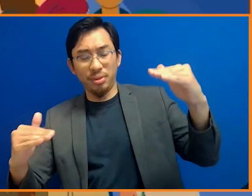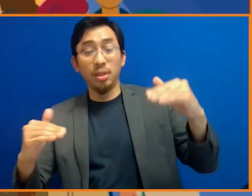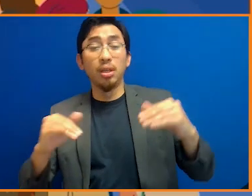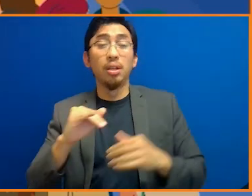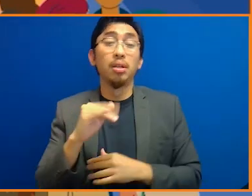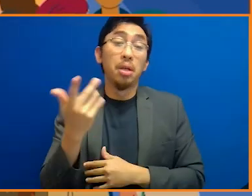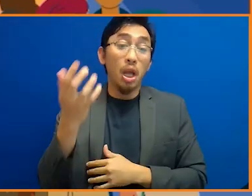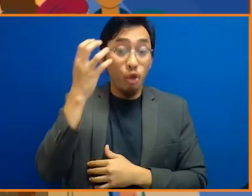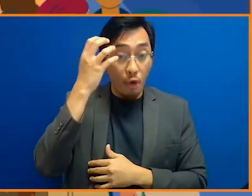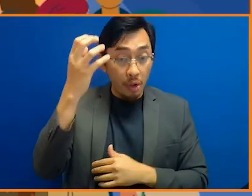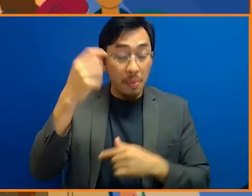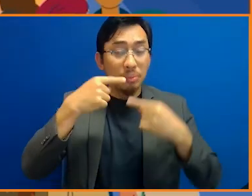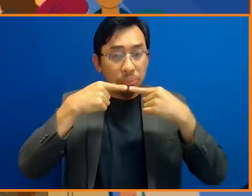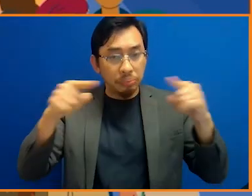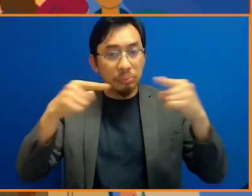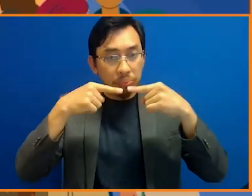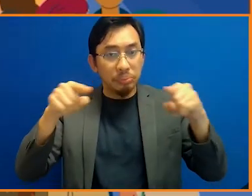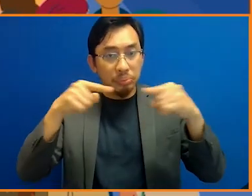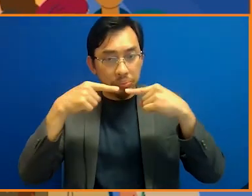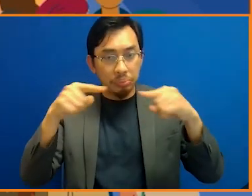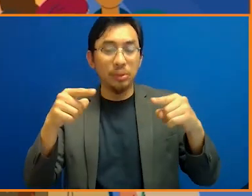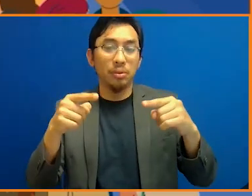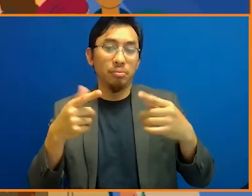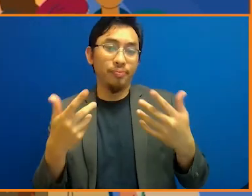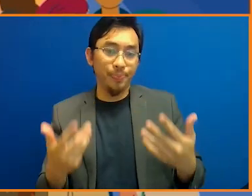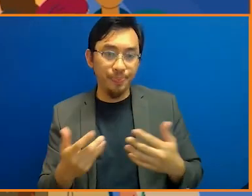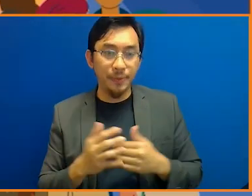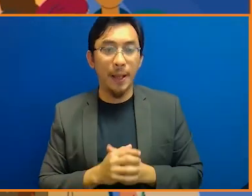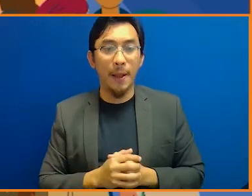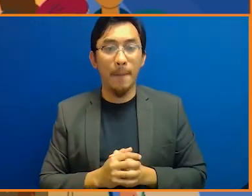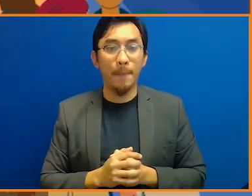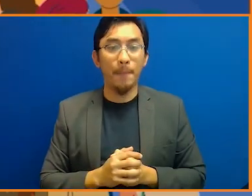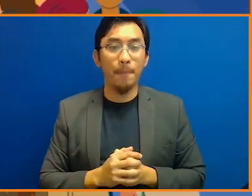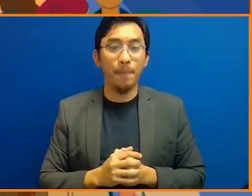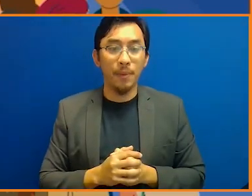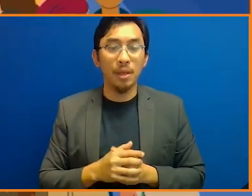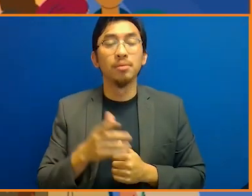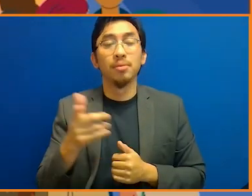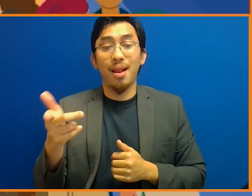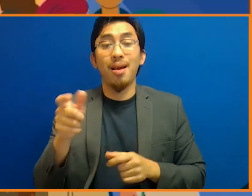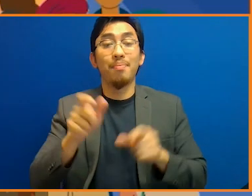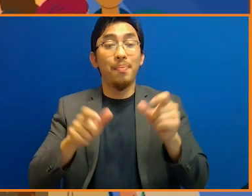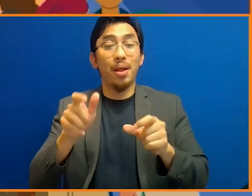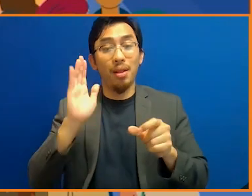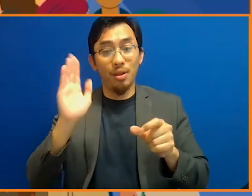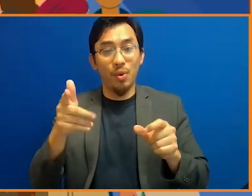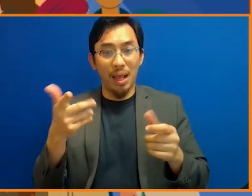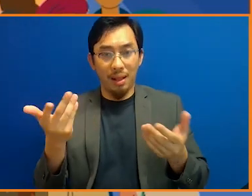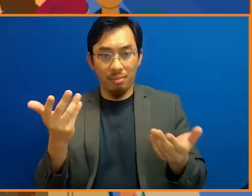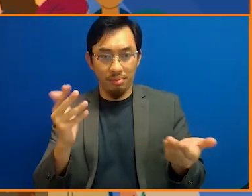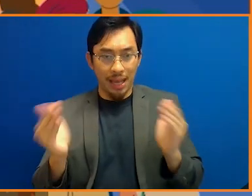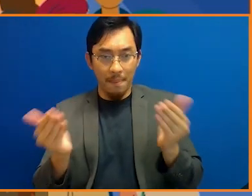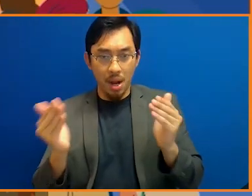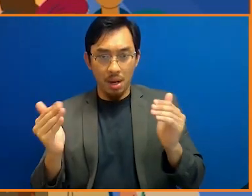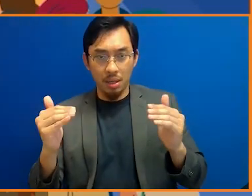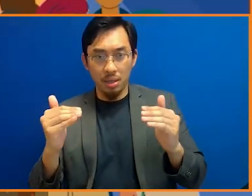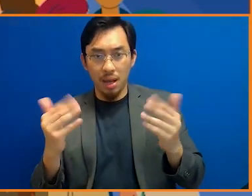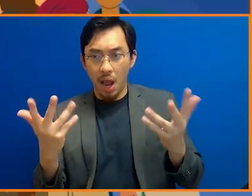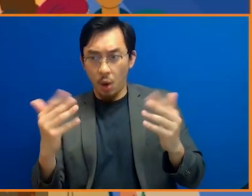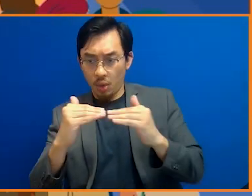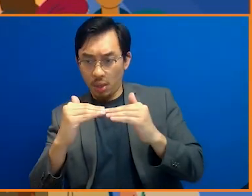example. So if the government announce the number, somehow people will compare with